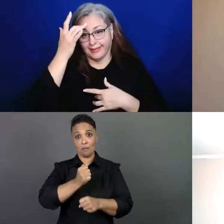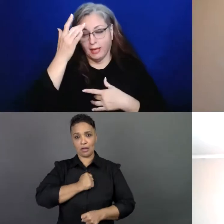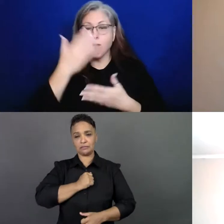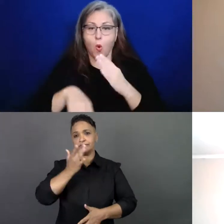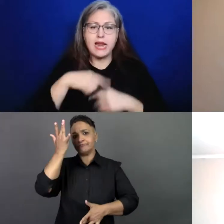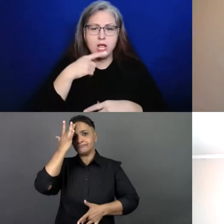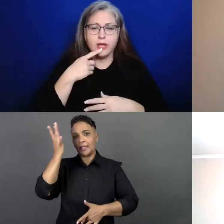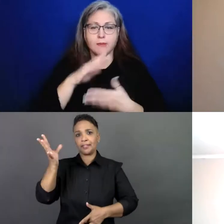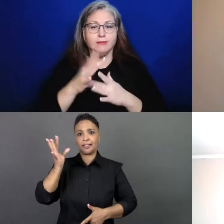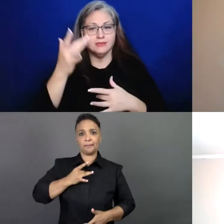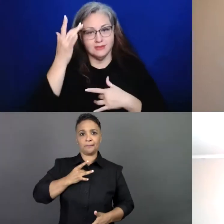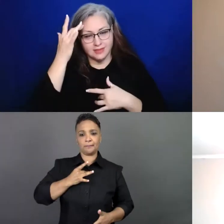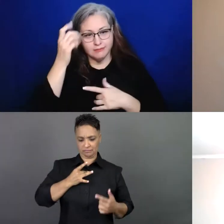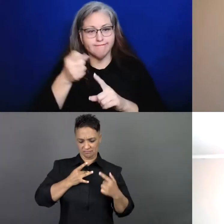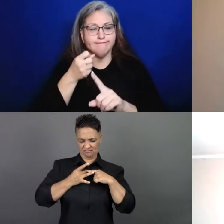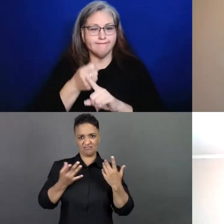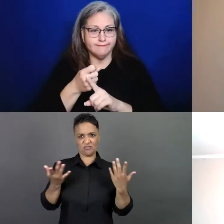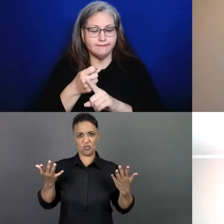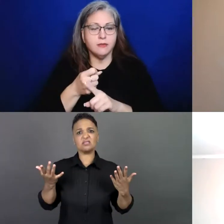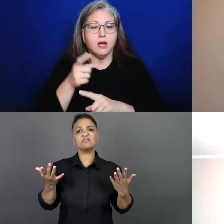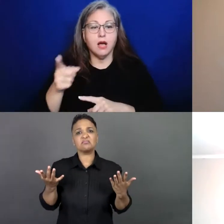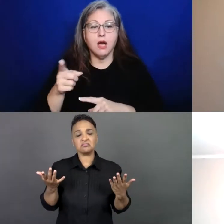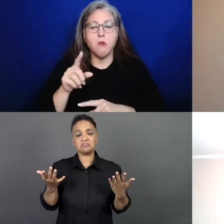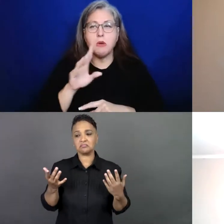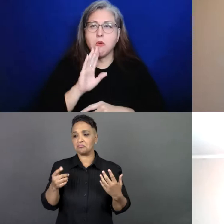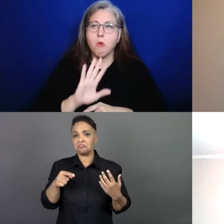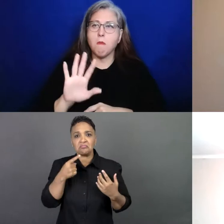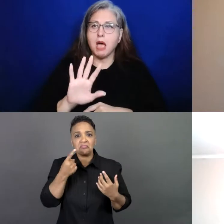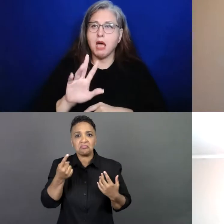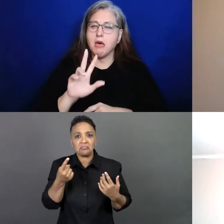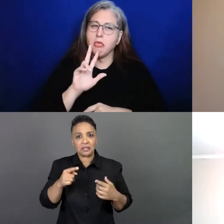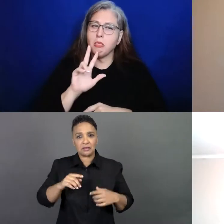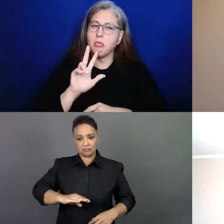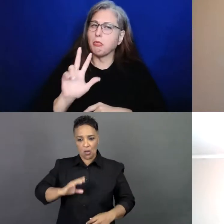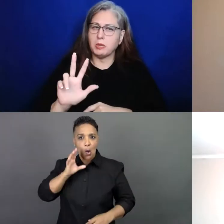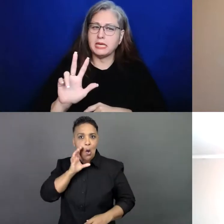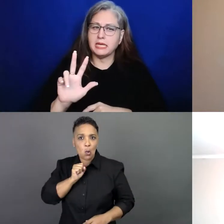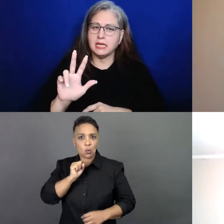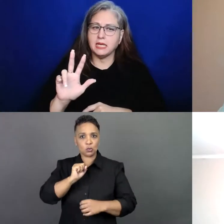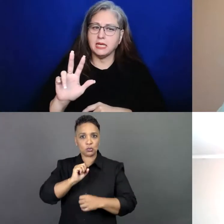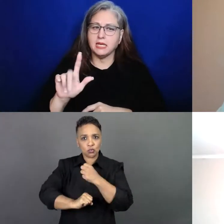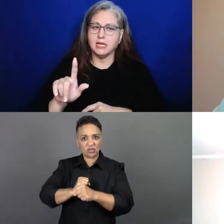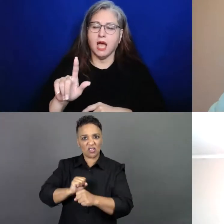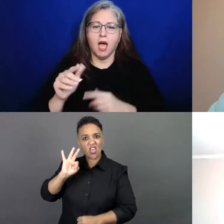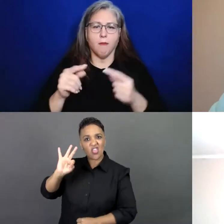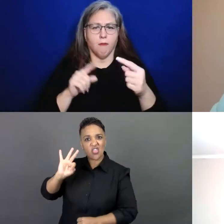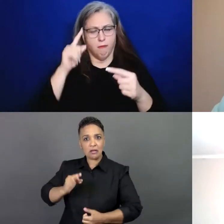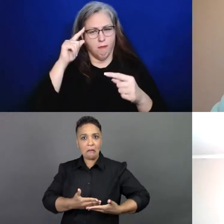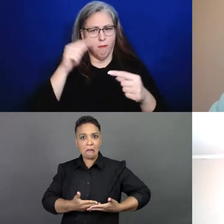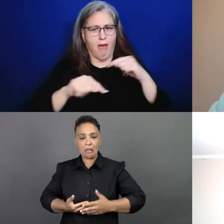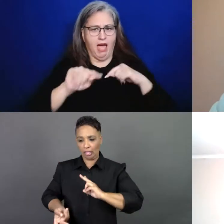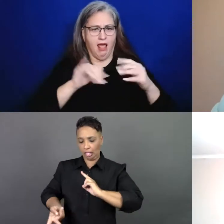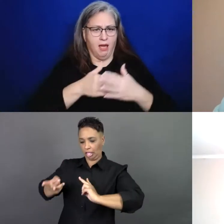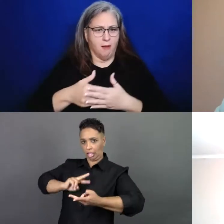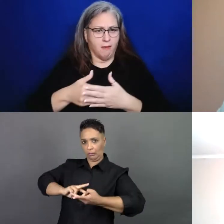say that when she was about 3, she became a baby again. So we don't